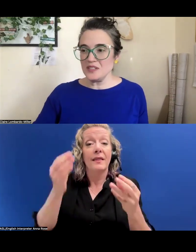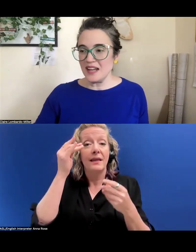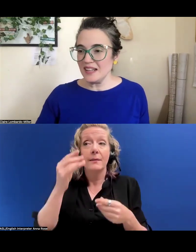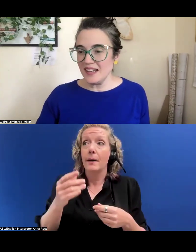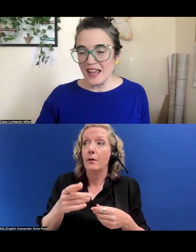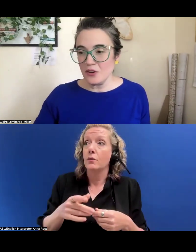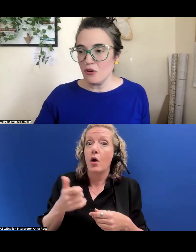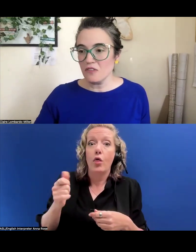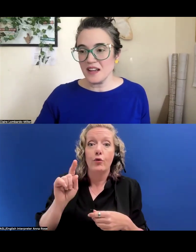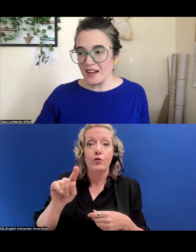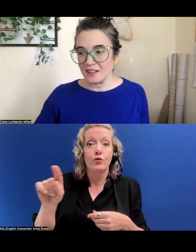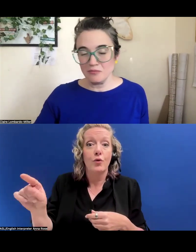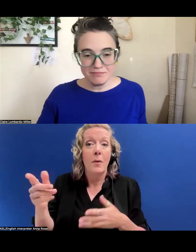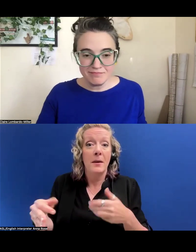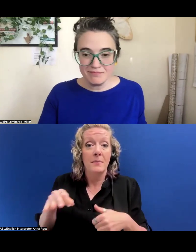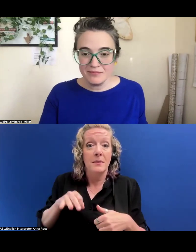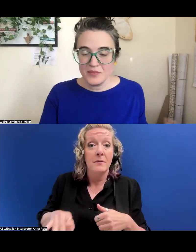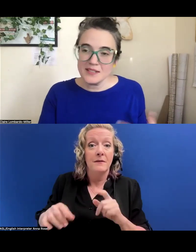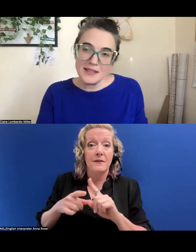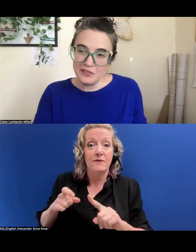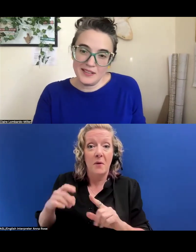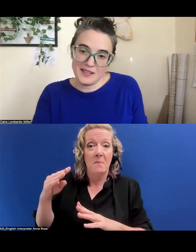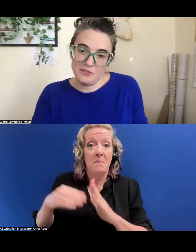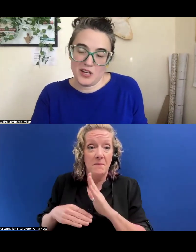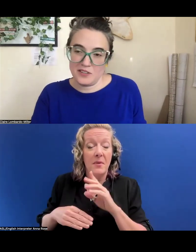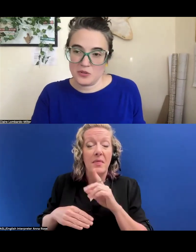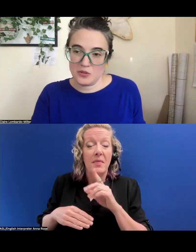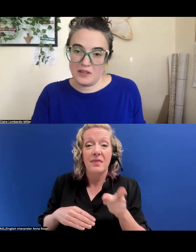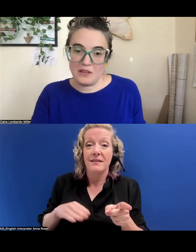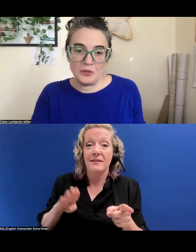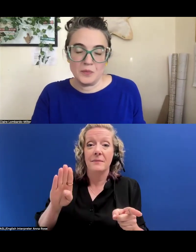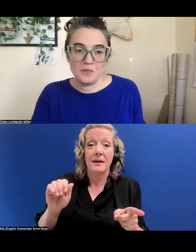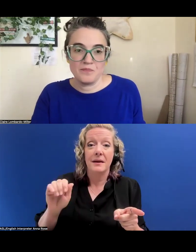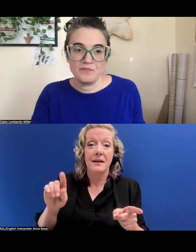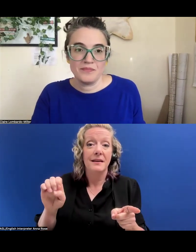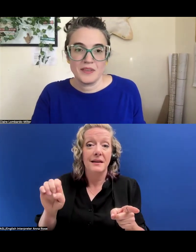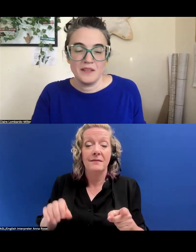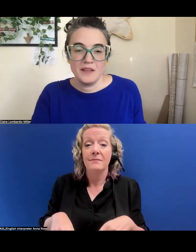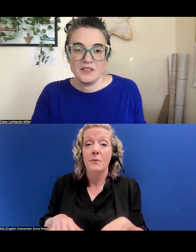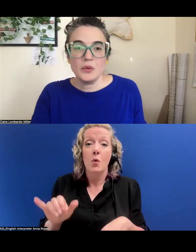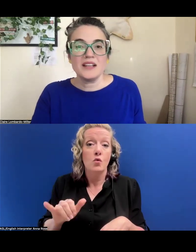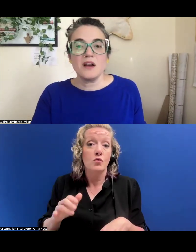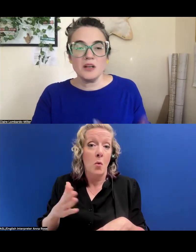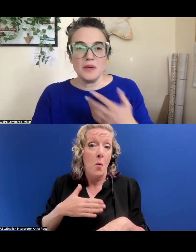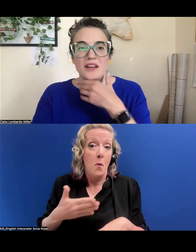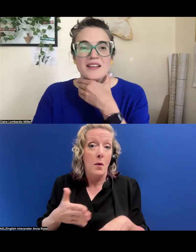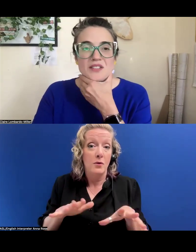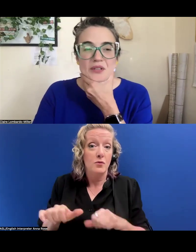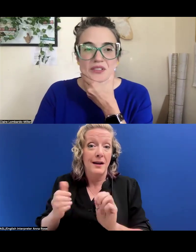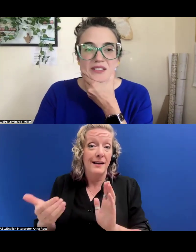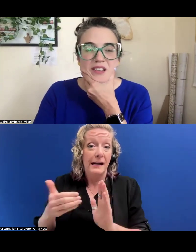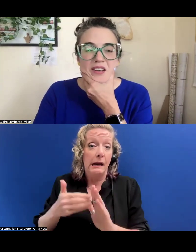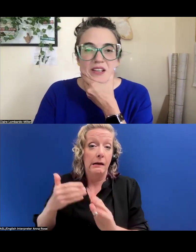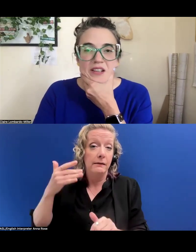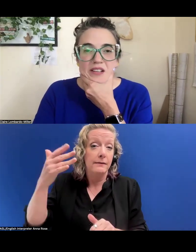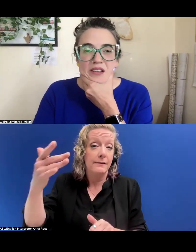you take it again over time to see if things have changed within you. So when I talk about